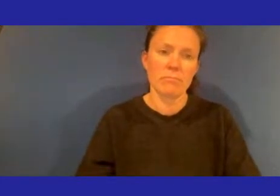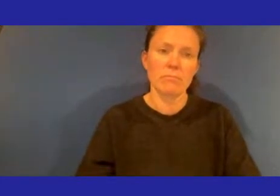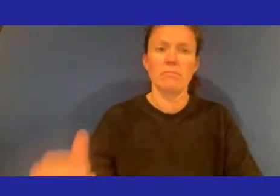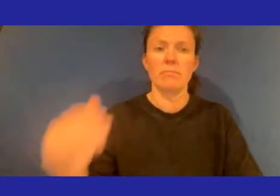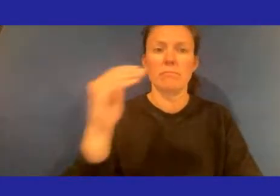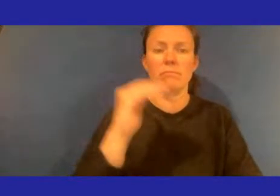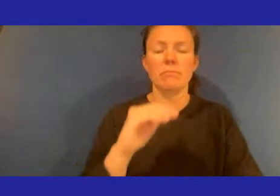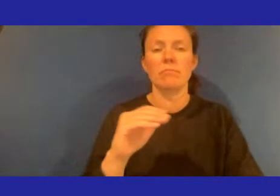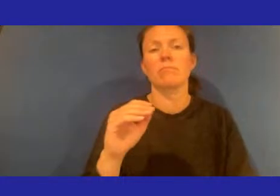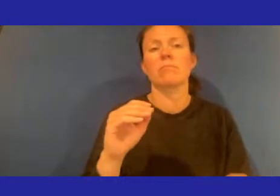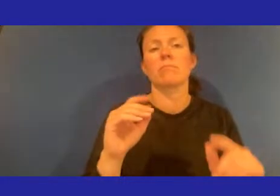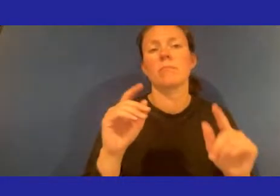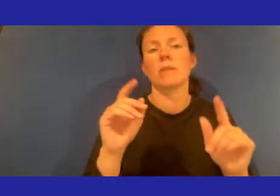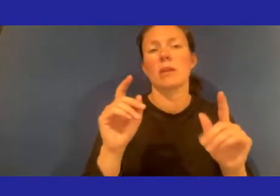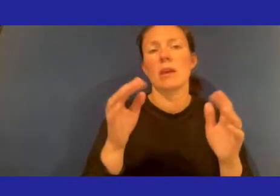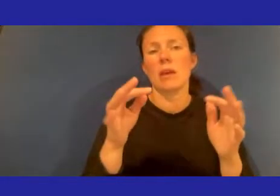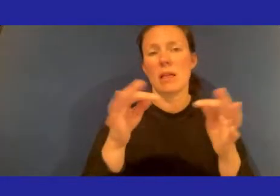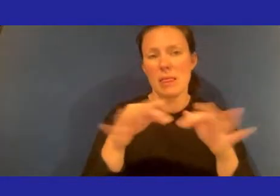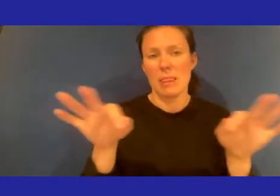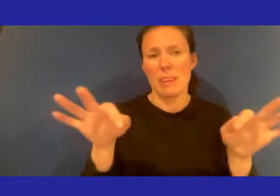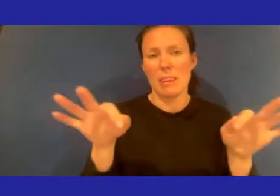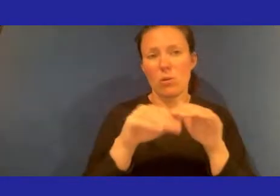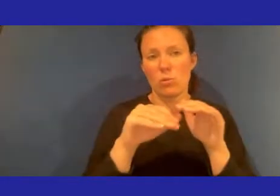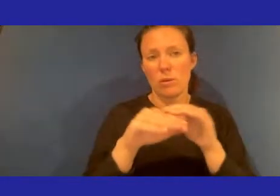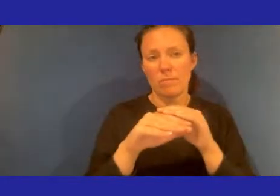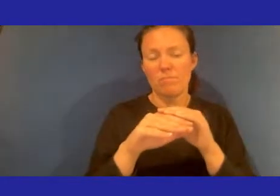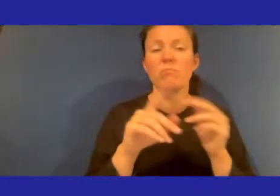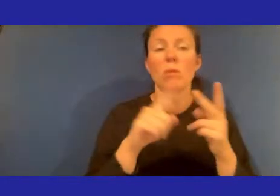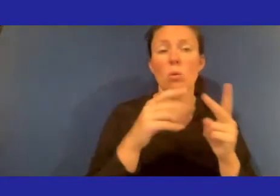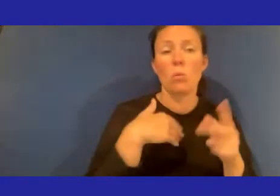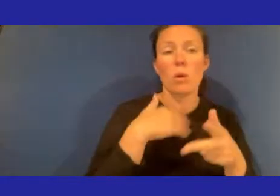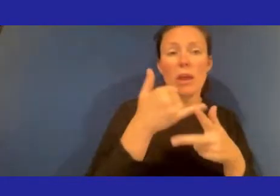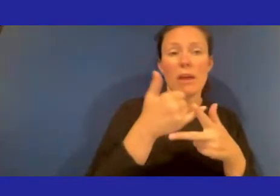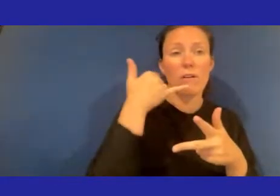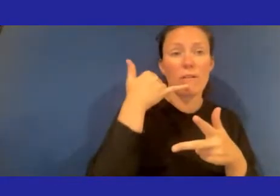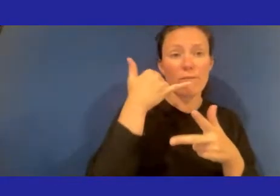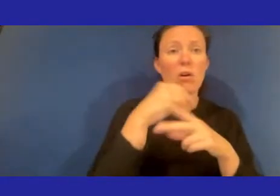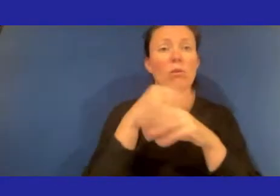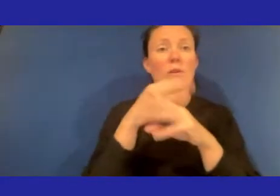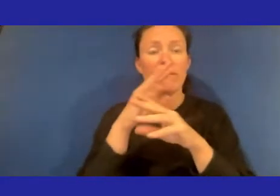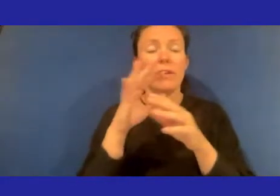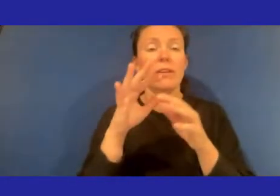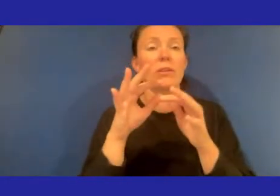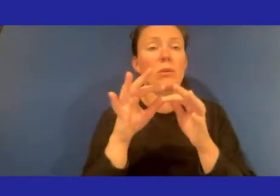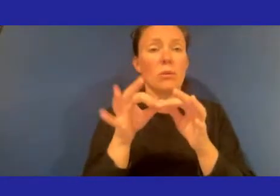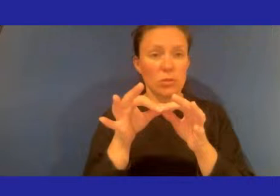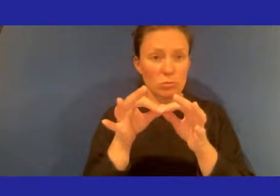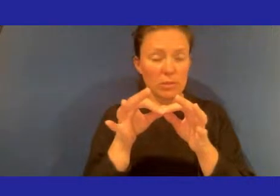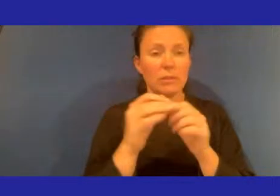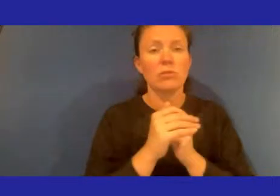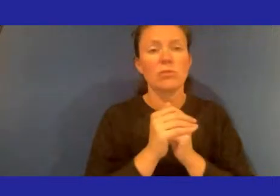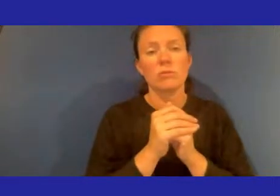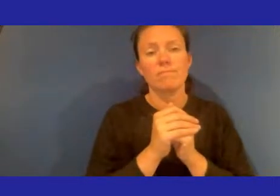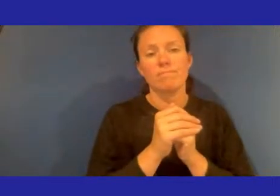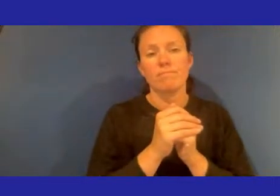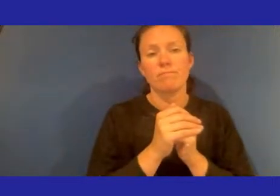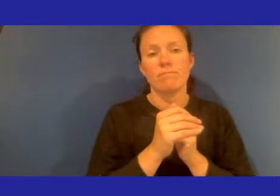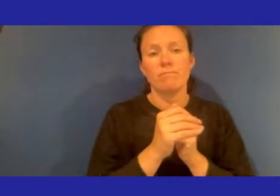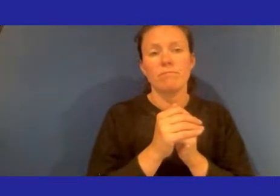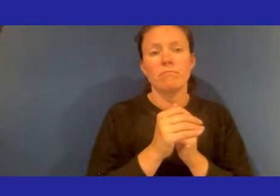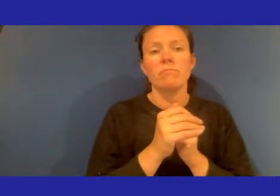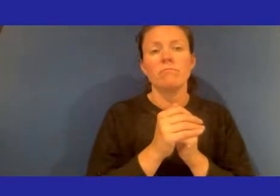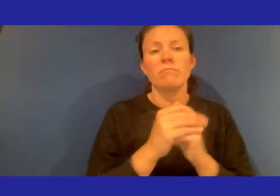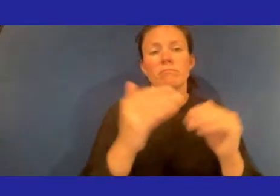Language access. We've had phone and video interpretations. We also look at the feedback